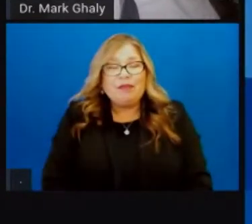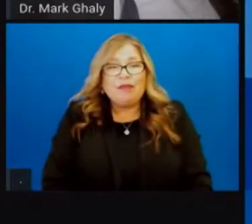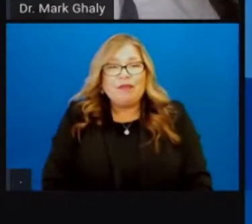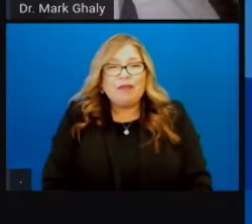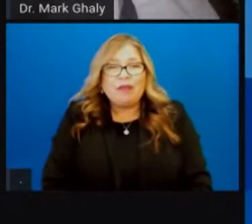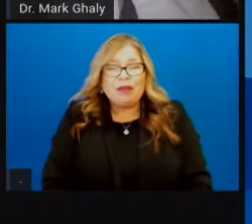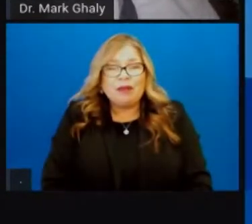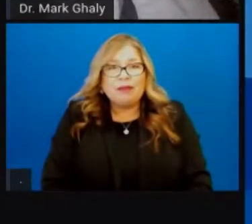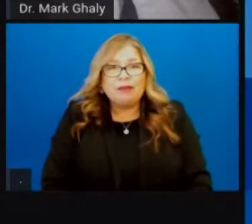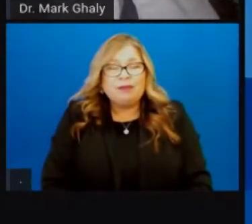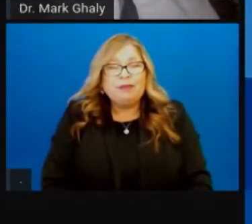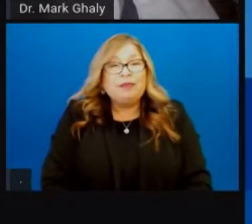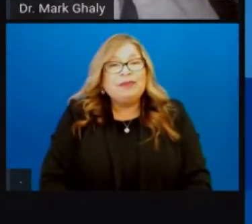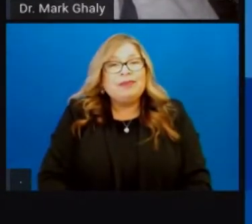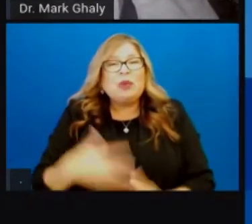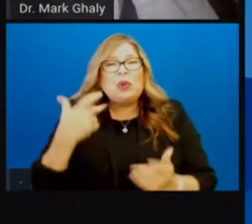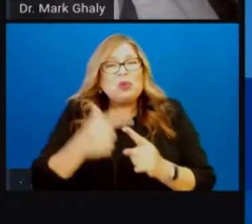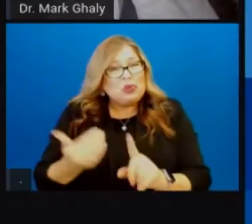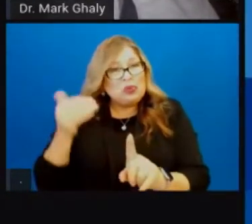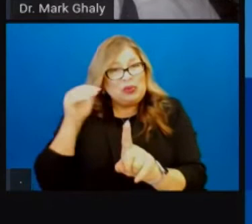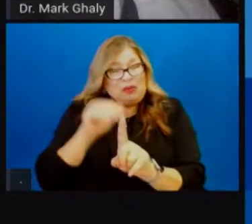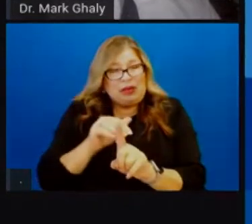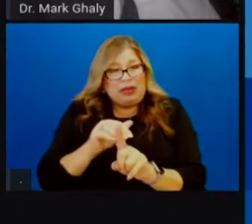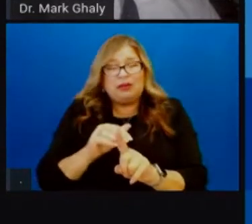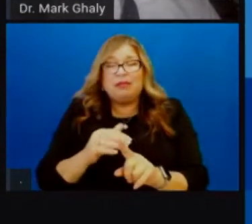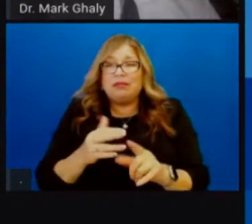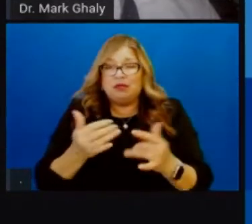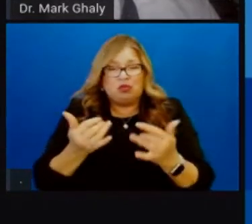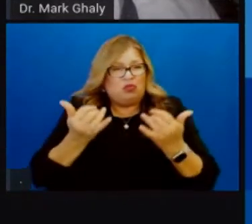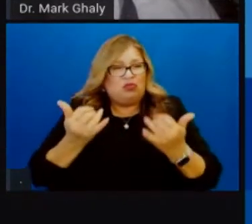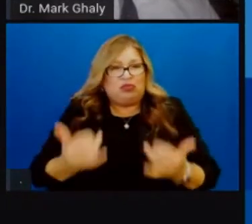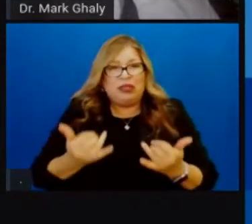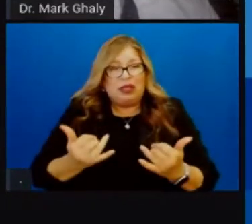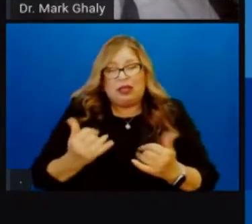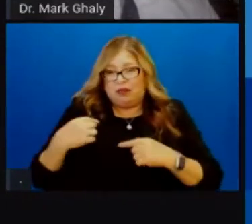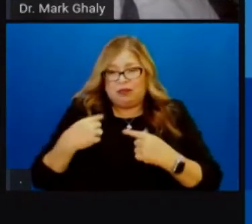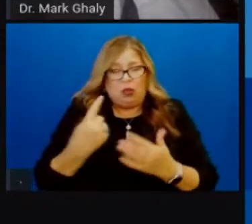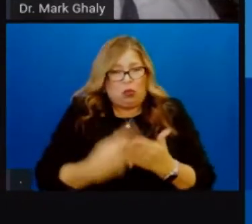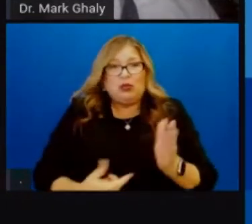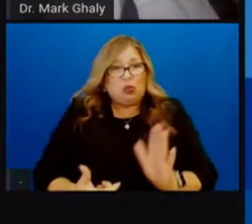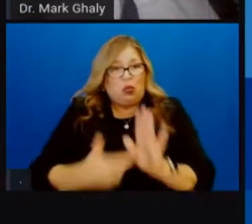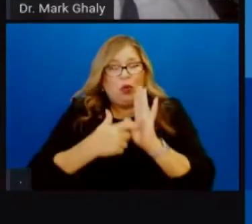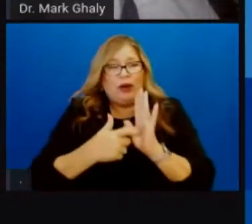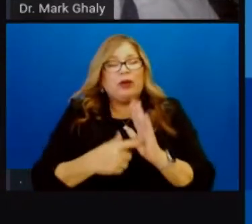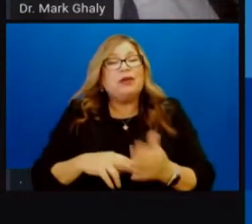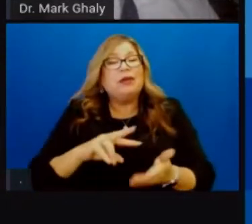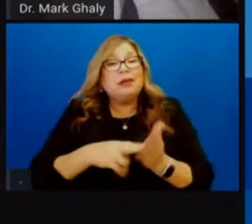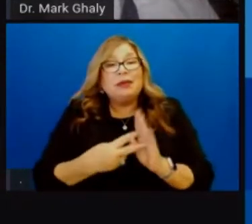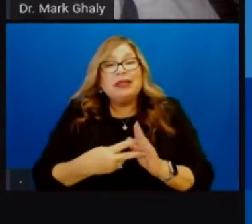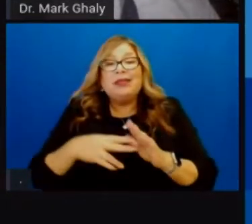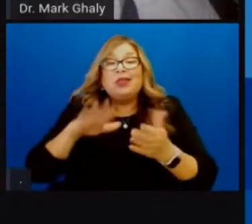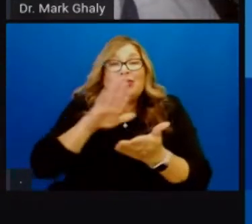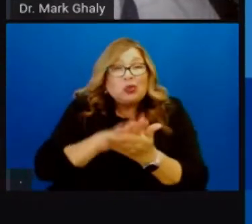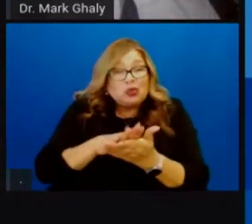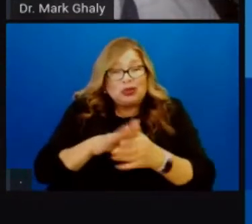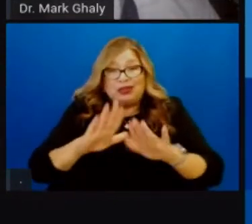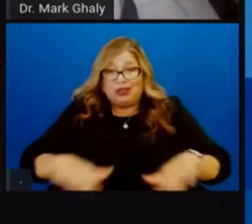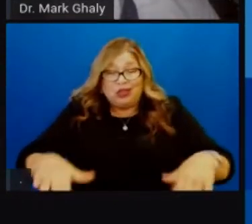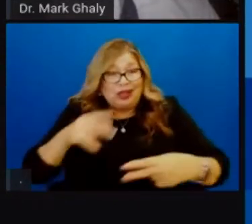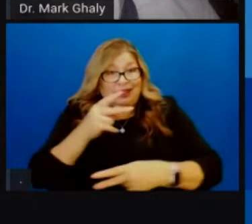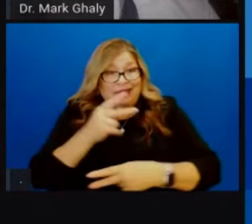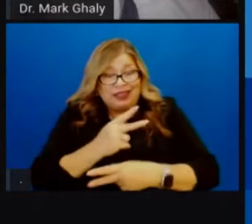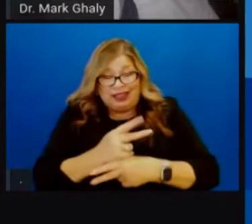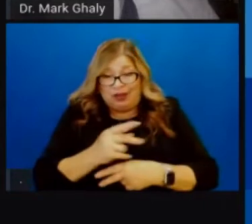So just to remind you where we are today, that requirement for schools and childcare centers